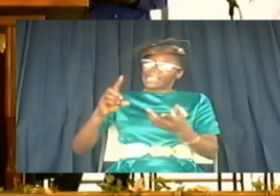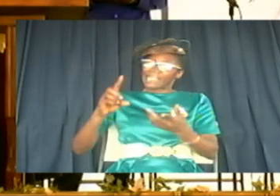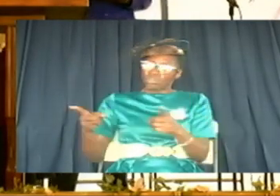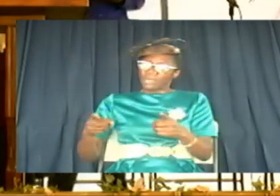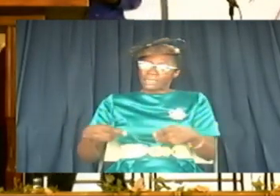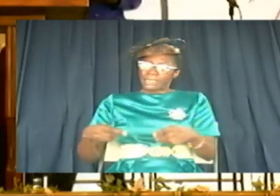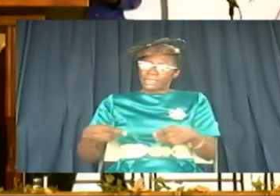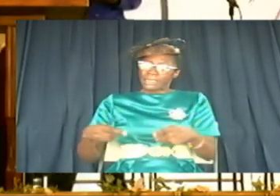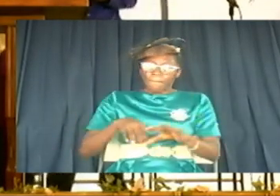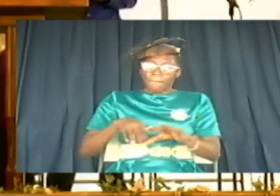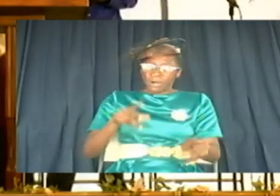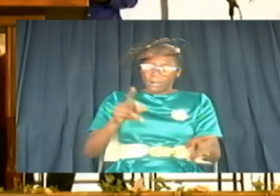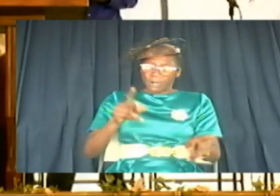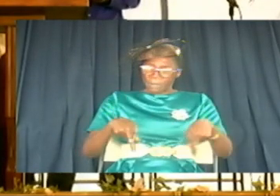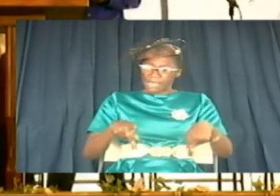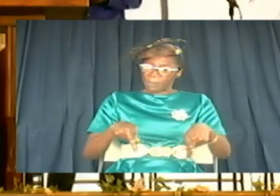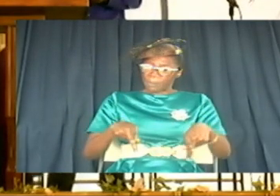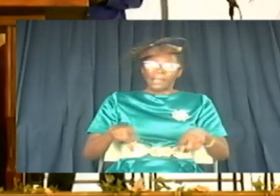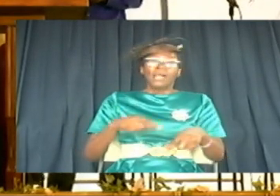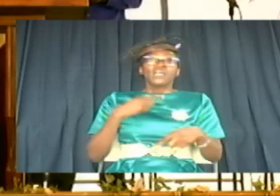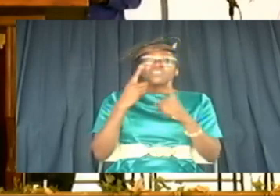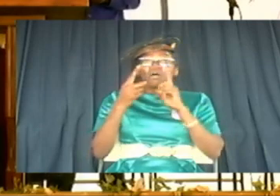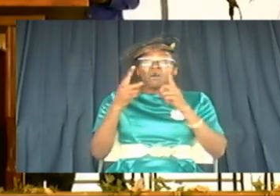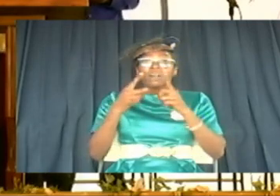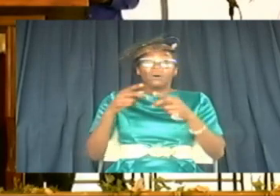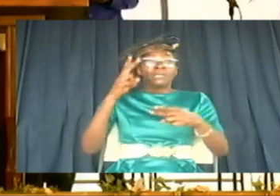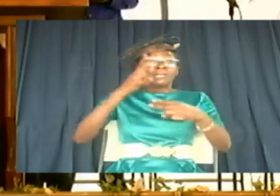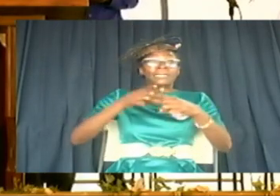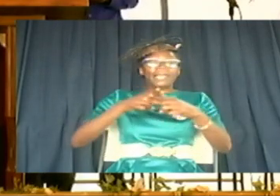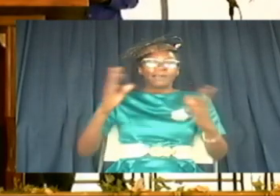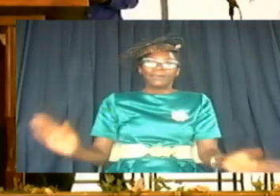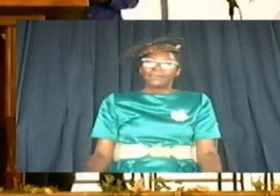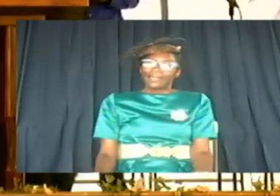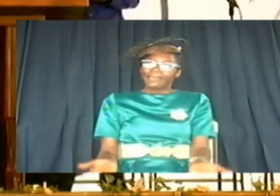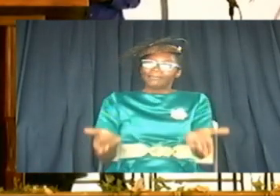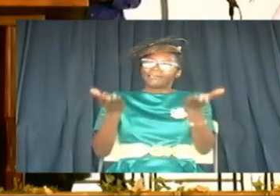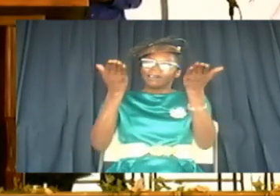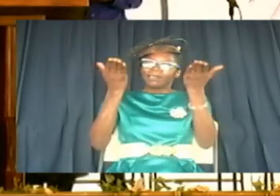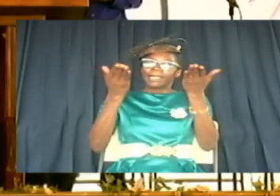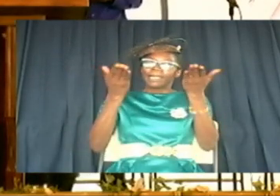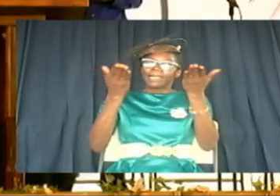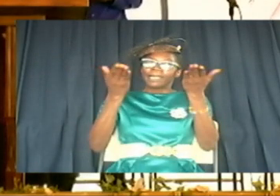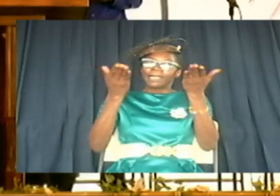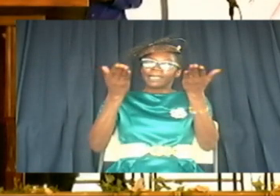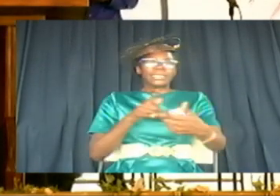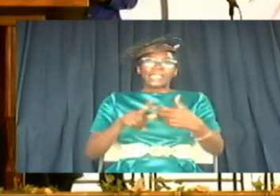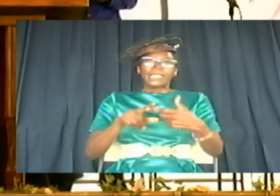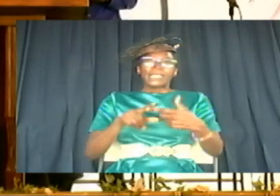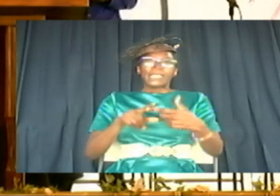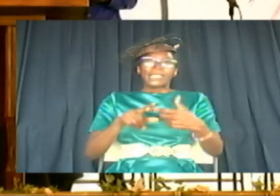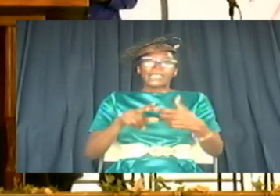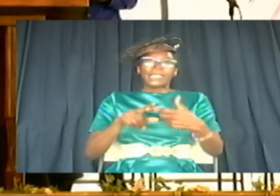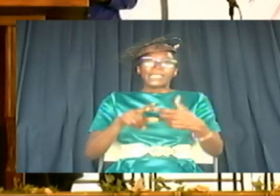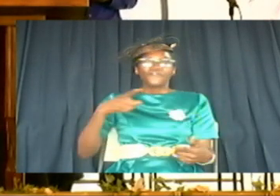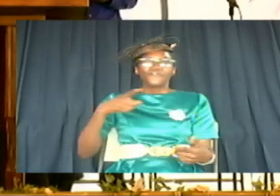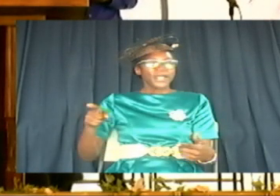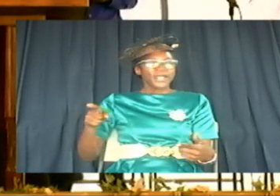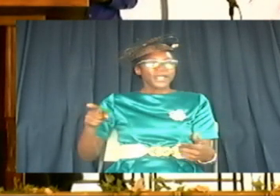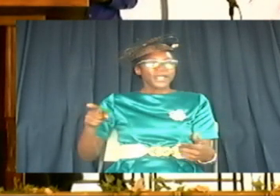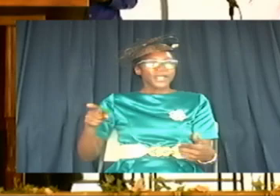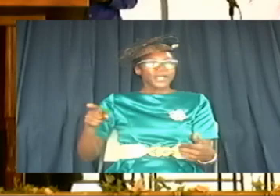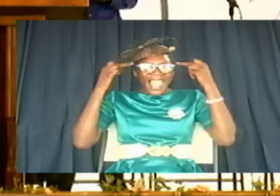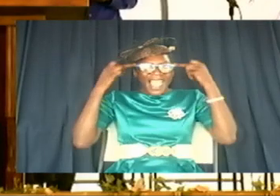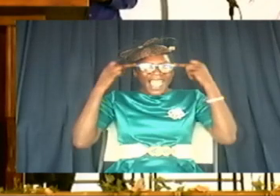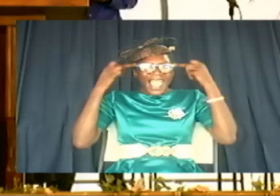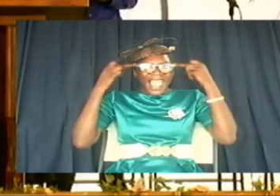the people, make mention that his name is exalted. Sing unto the Lord, for he hath done excellent